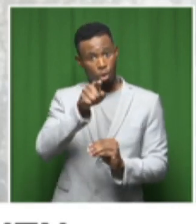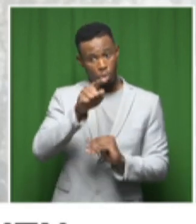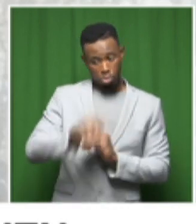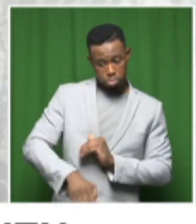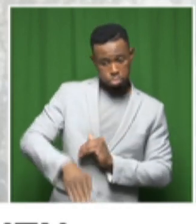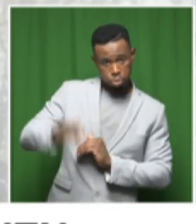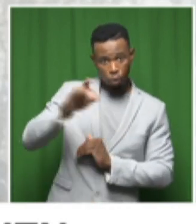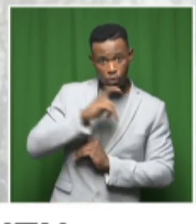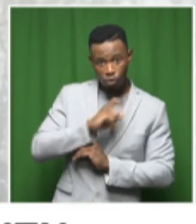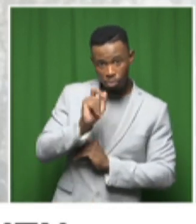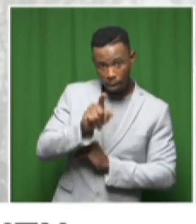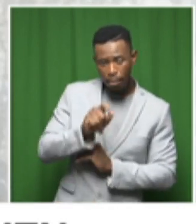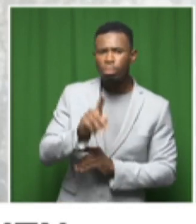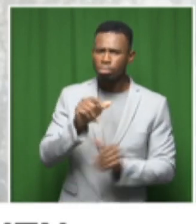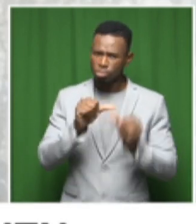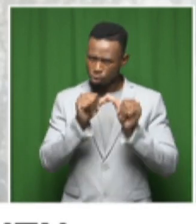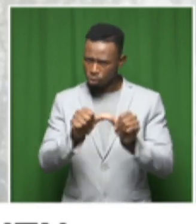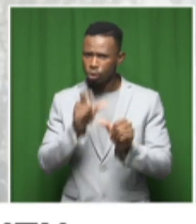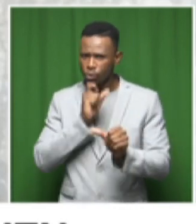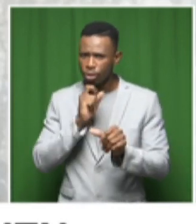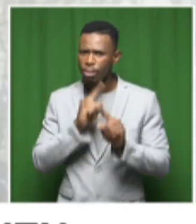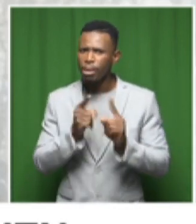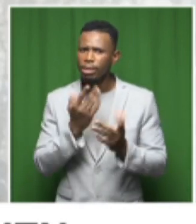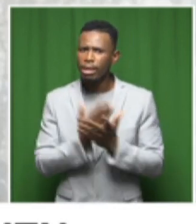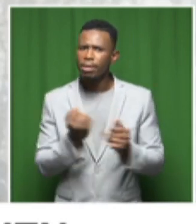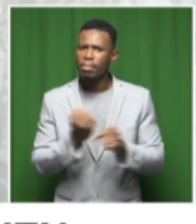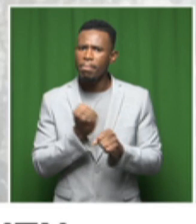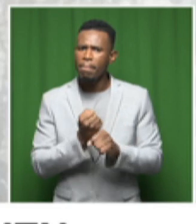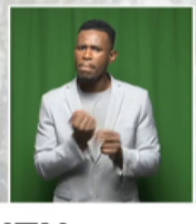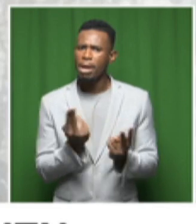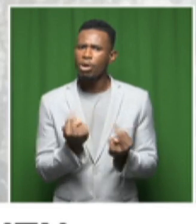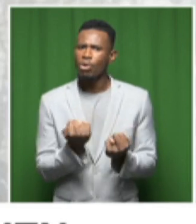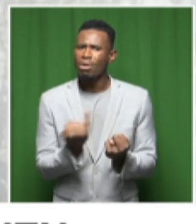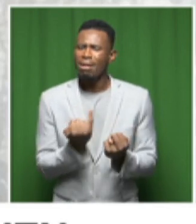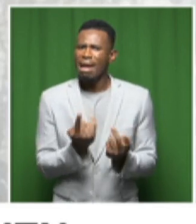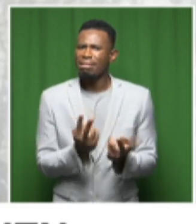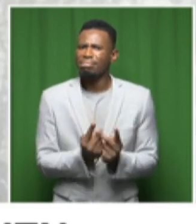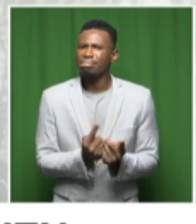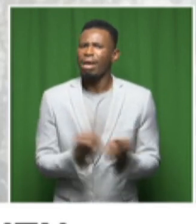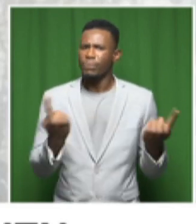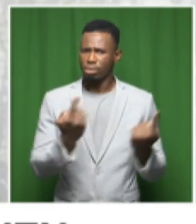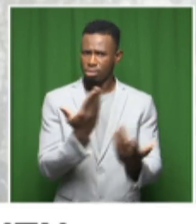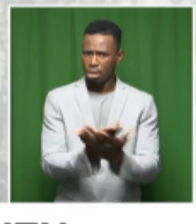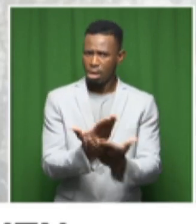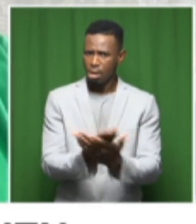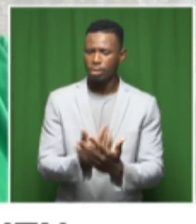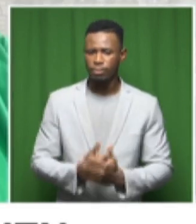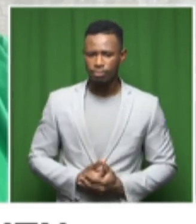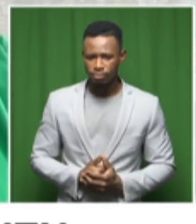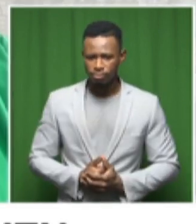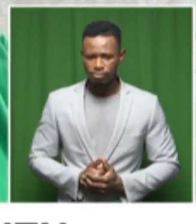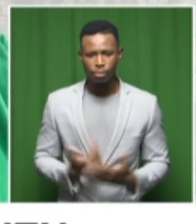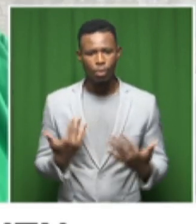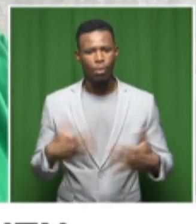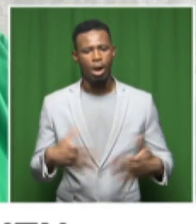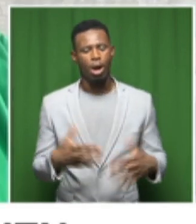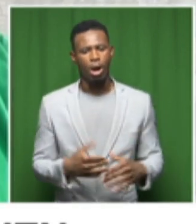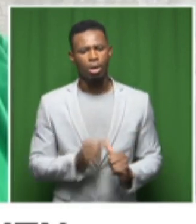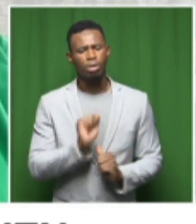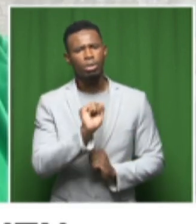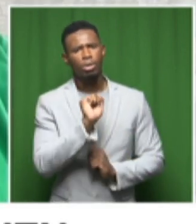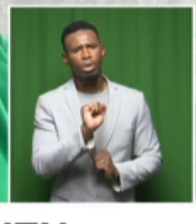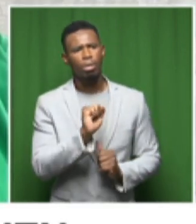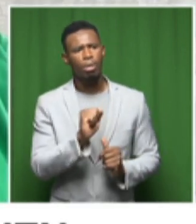it, but this is how you can make it, you can change it up or elevate it even more further. And having said that, what are some of your